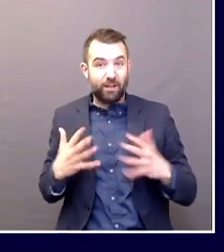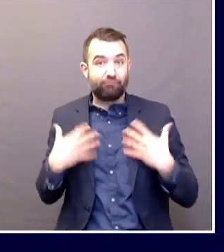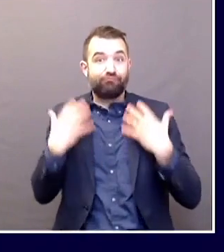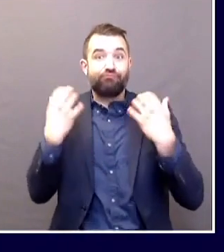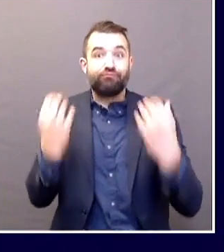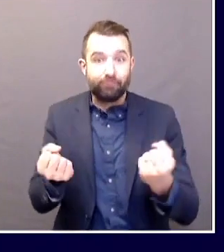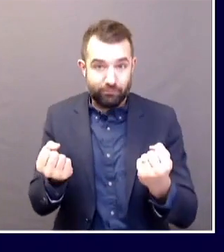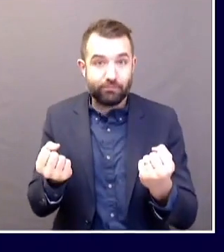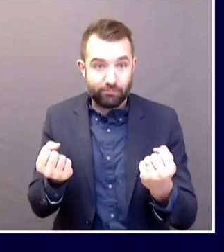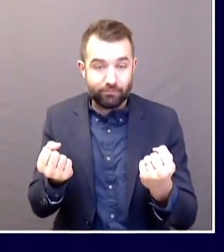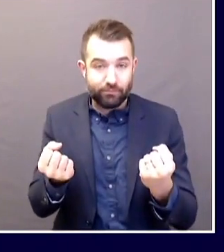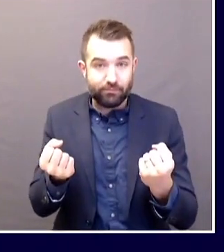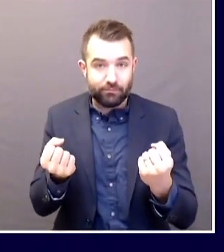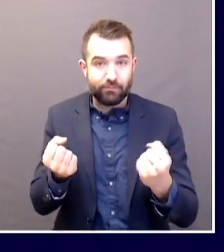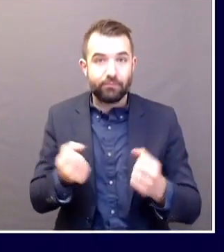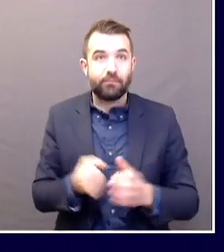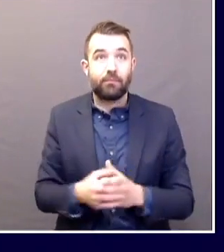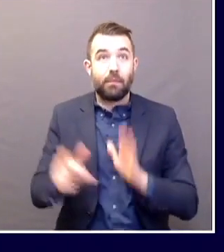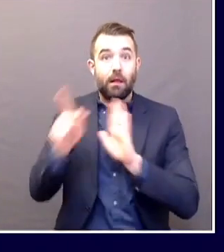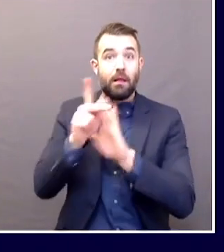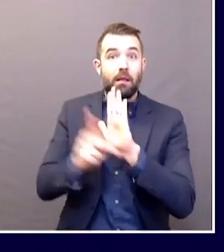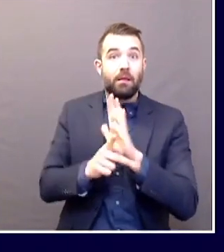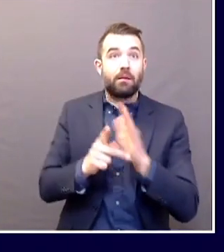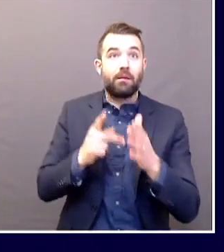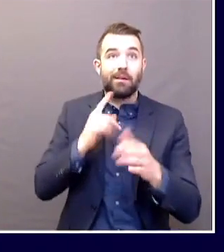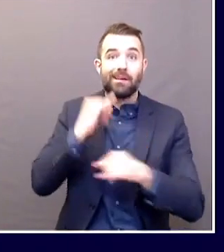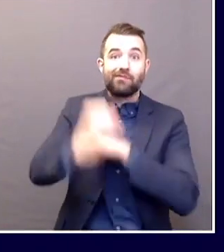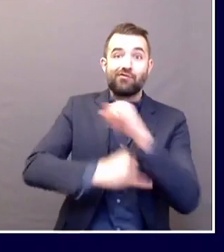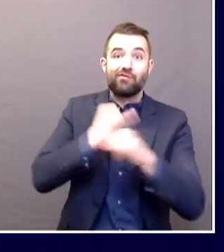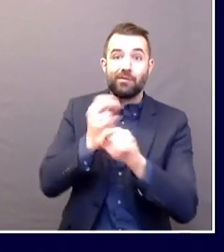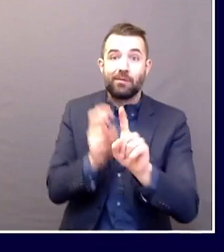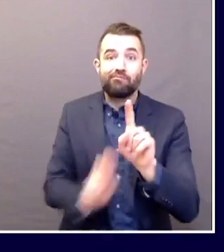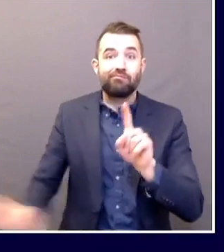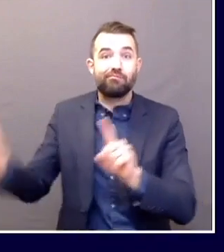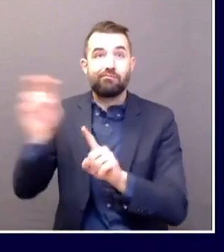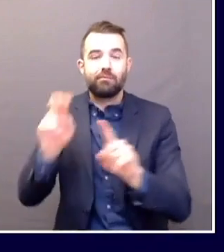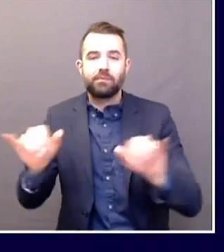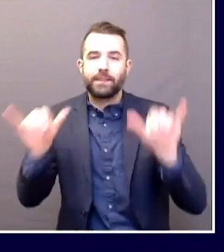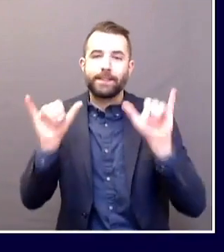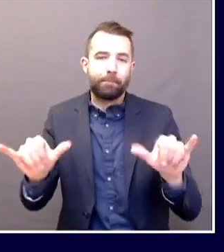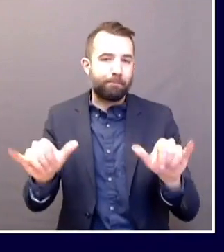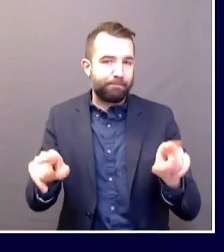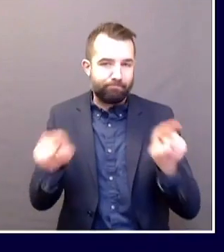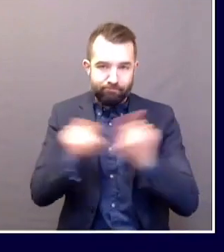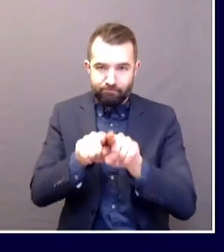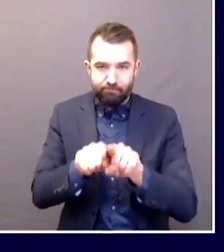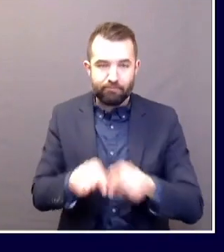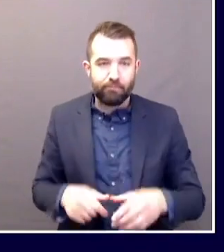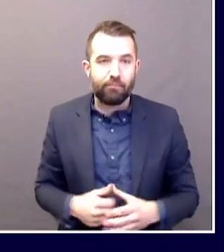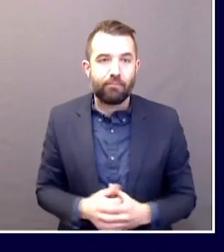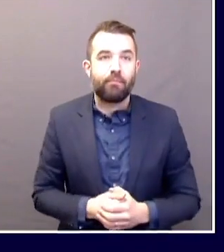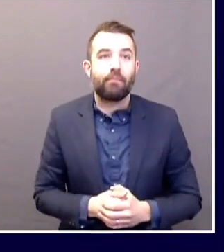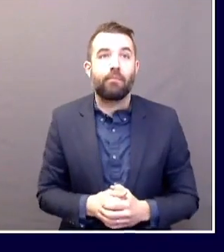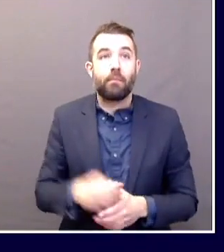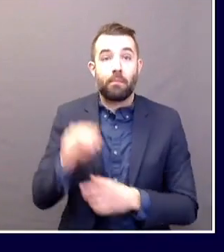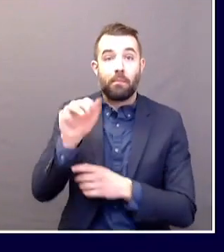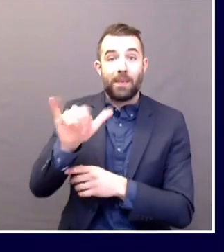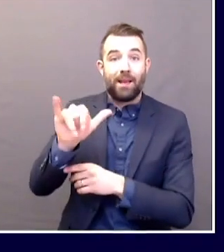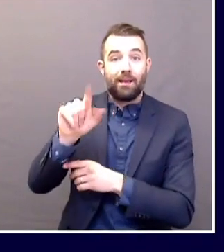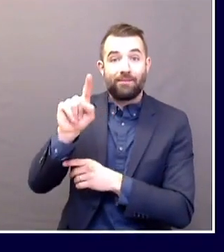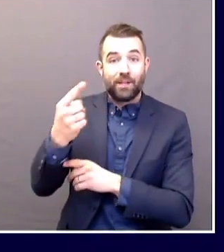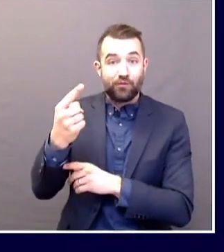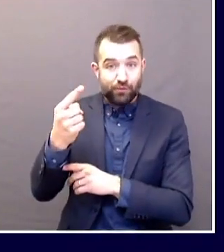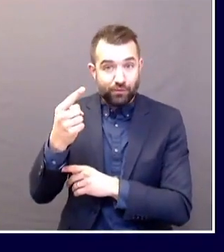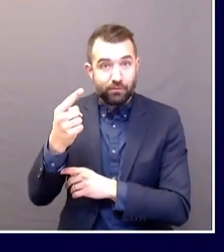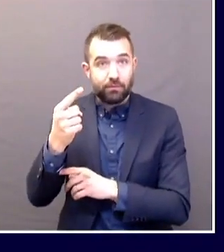in effect. Now, that's immediately. May 1st, we're going to shift that travel policy from